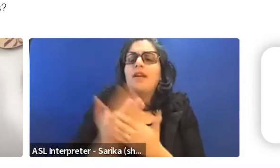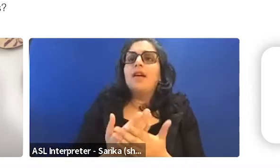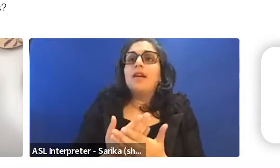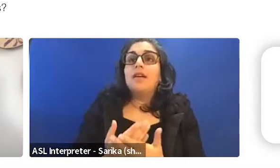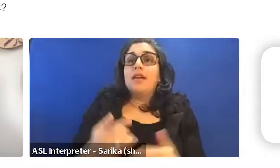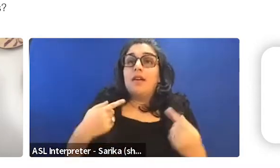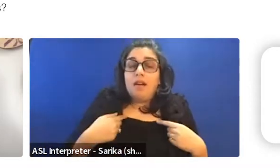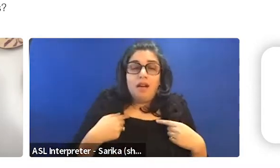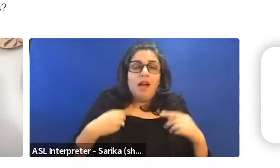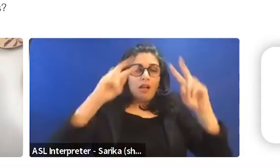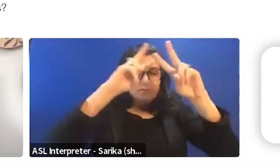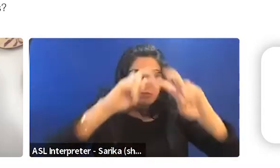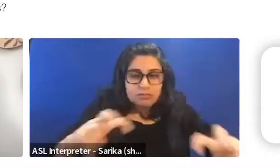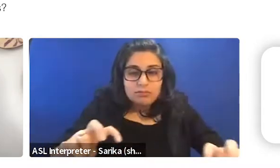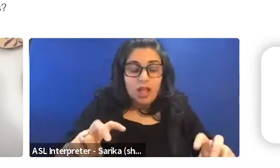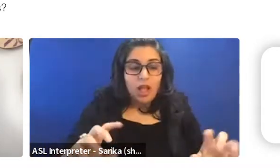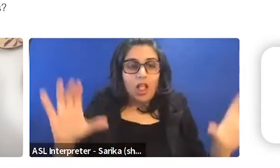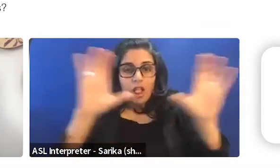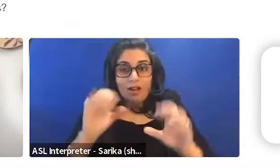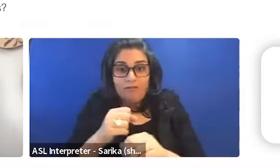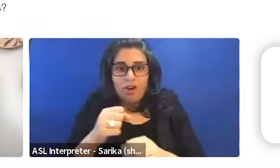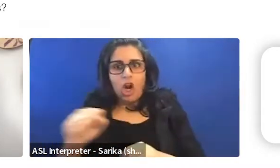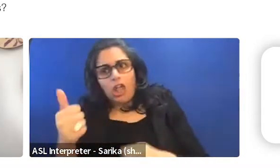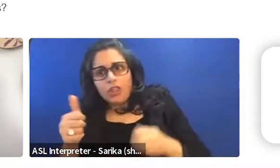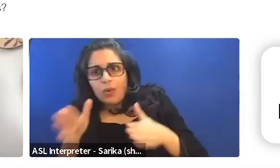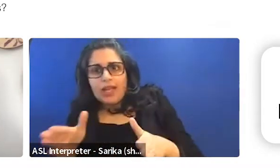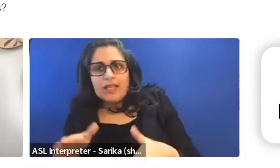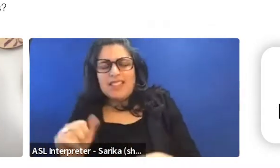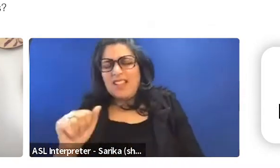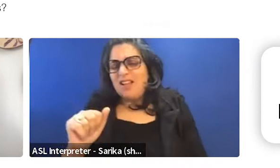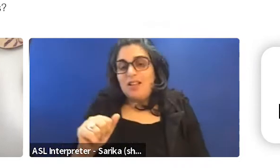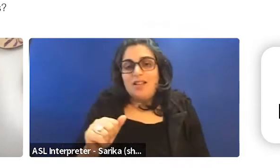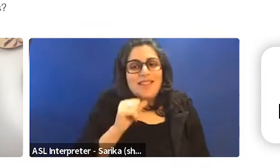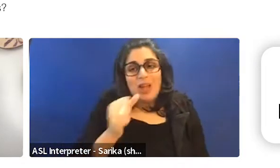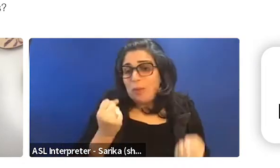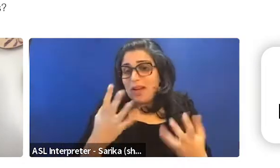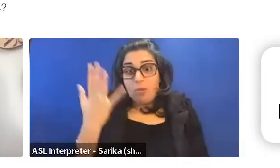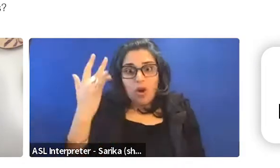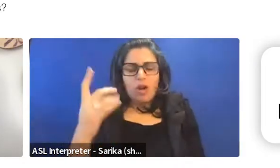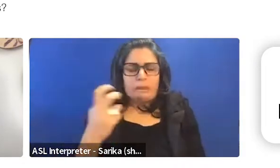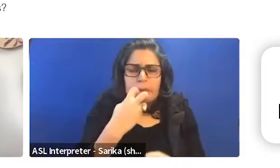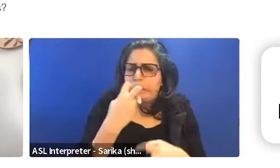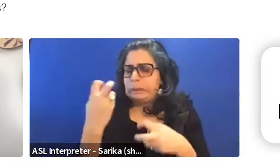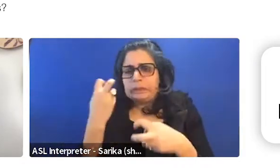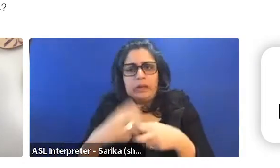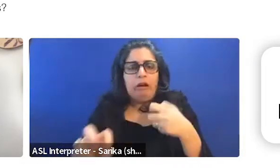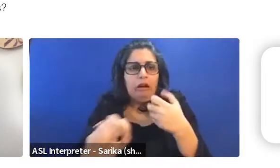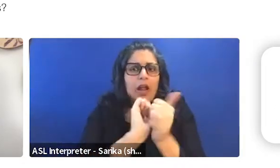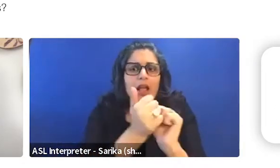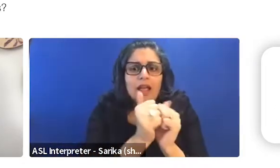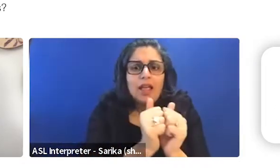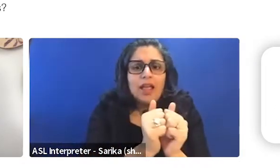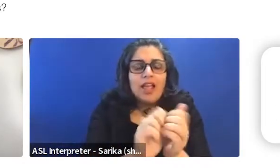going through the process of finding alternatives, I realized that there were not many alternatives because it's so hard to compete with the